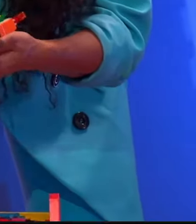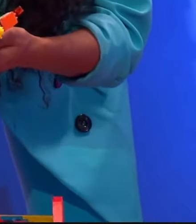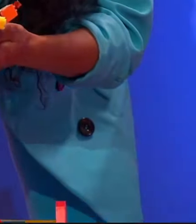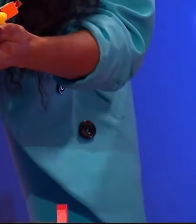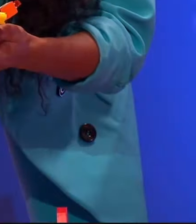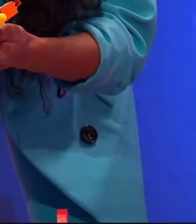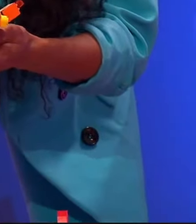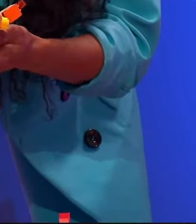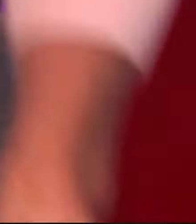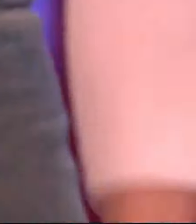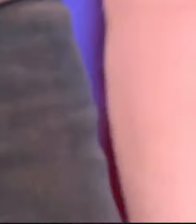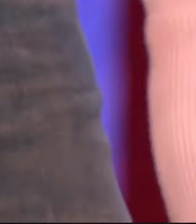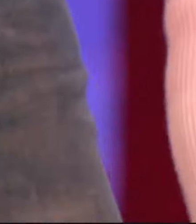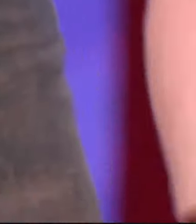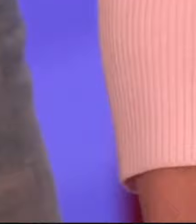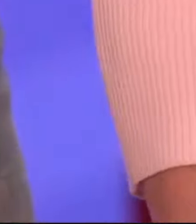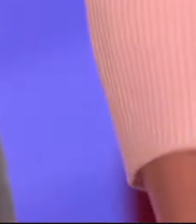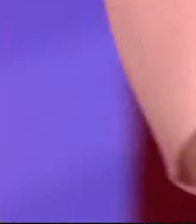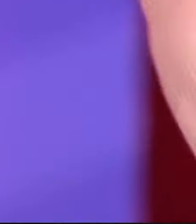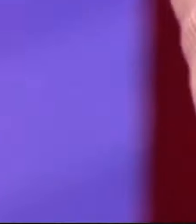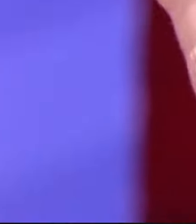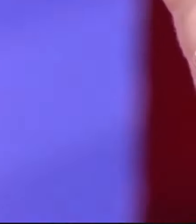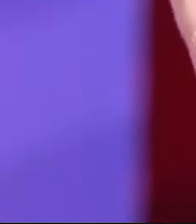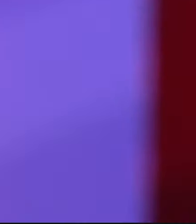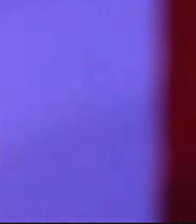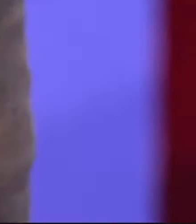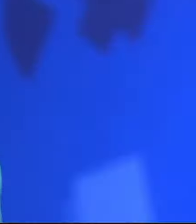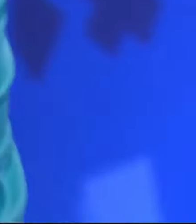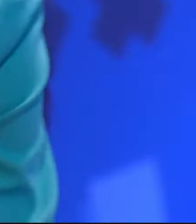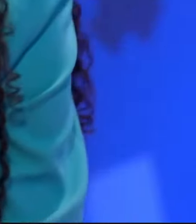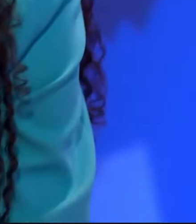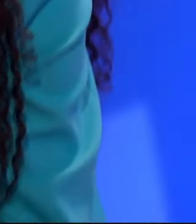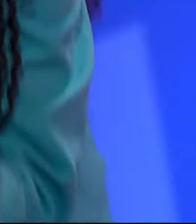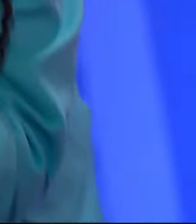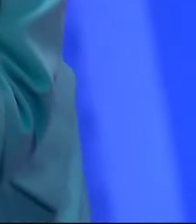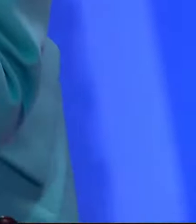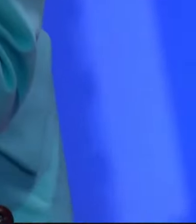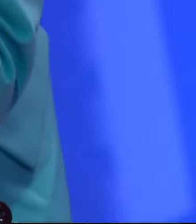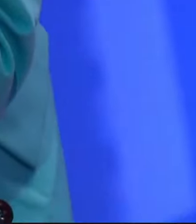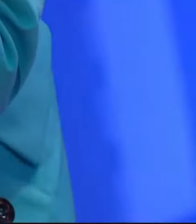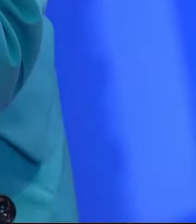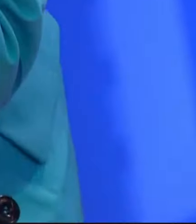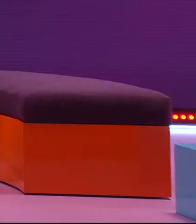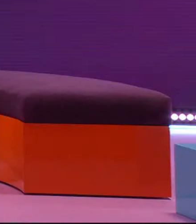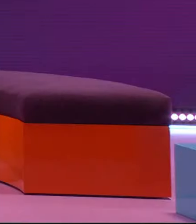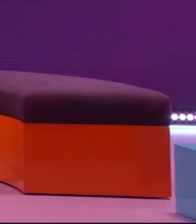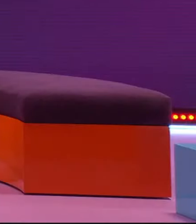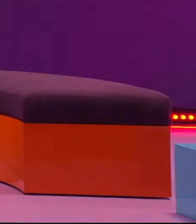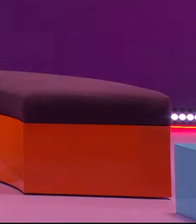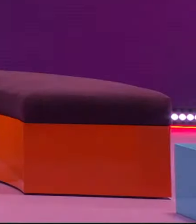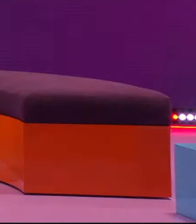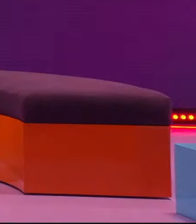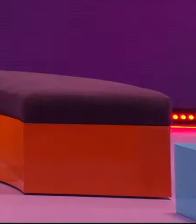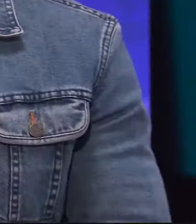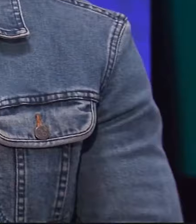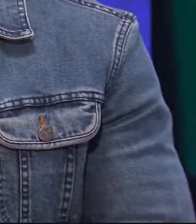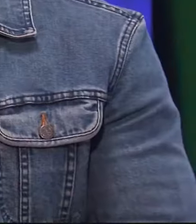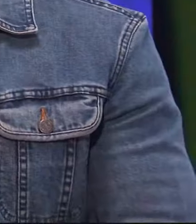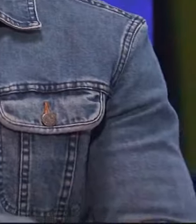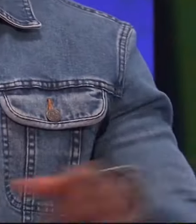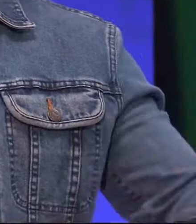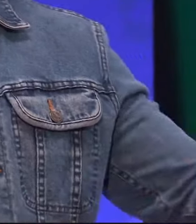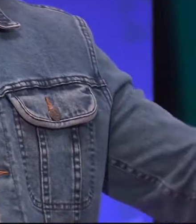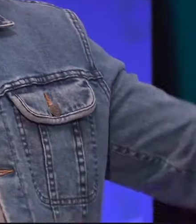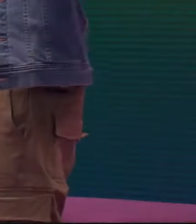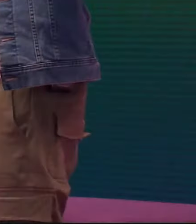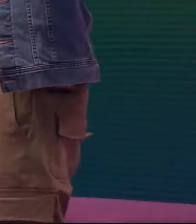it back together again, Joel. It's going 15 great. seconds left. It's going great. All right, teams. 10, 9. You're putting too